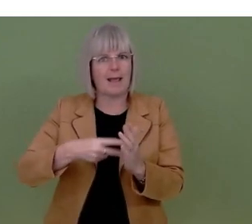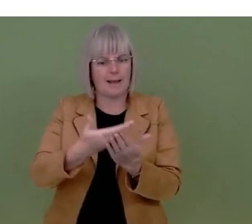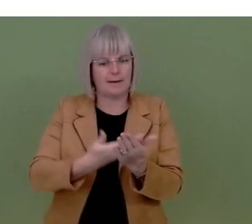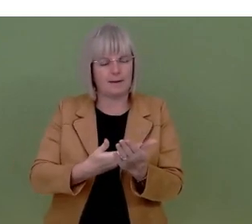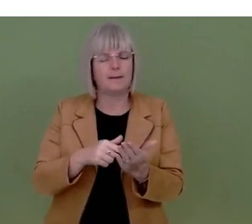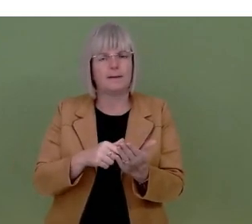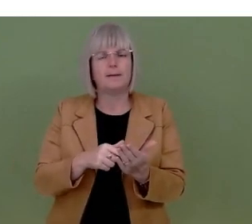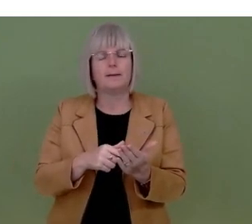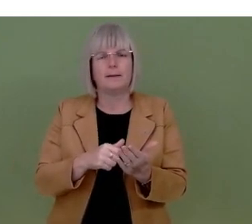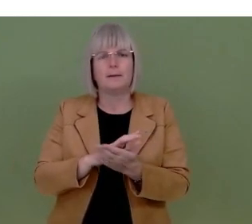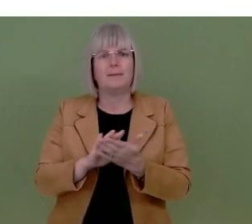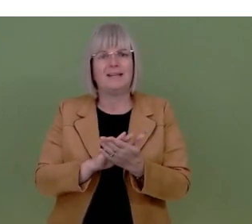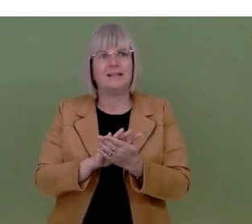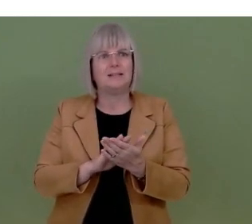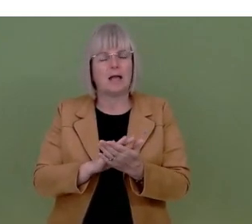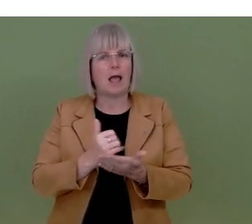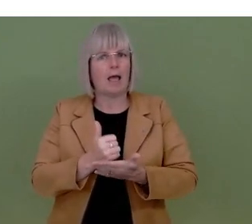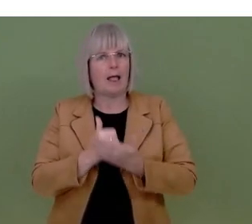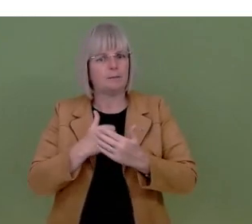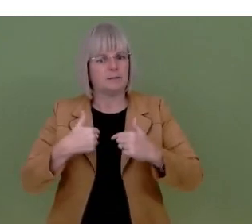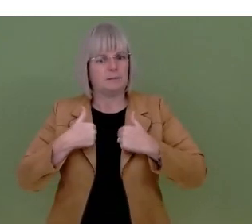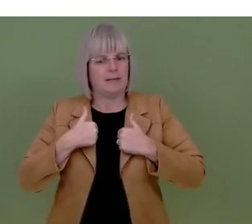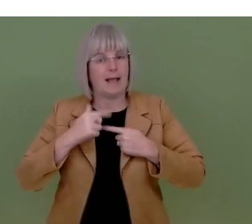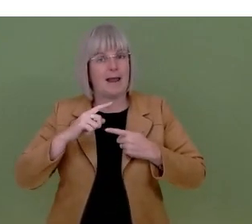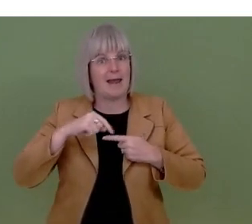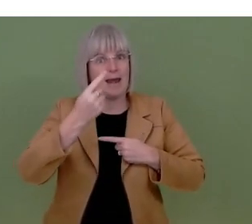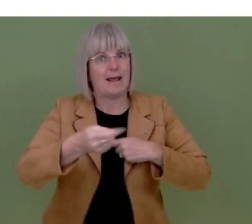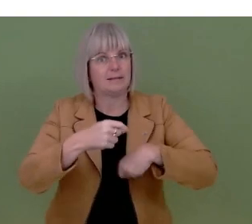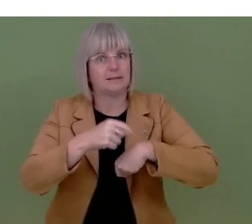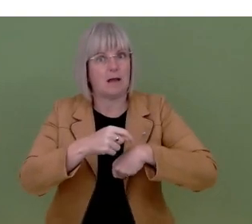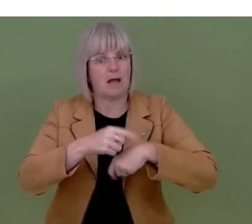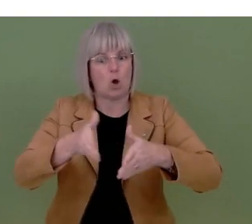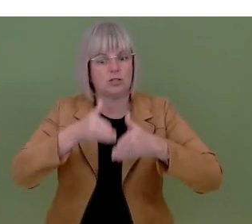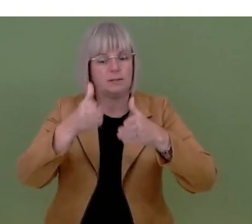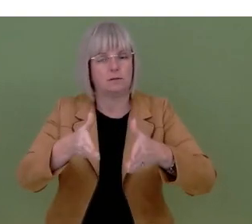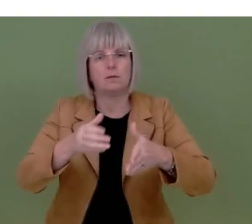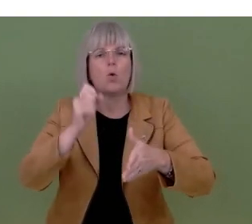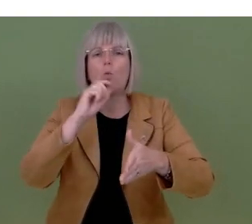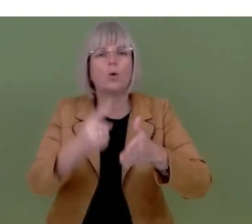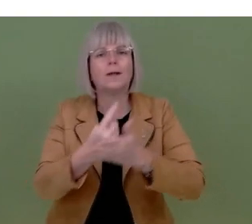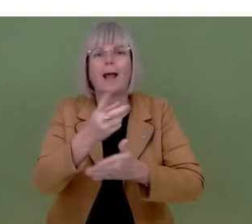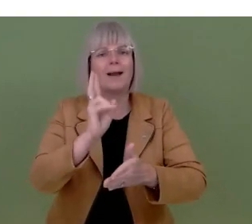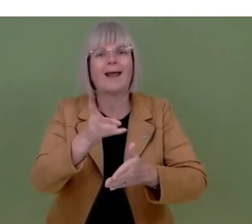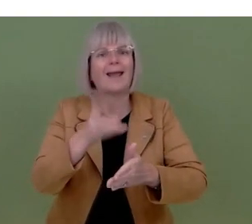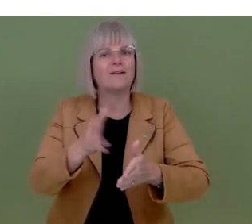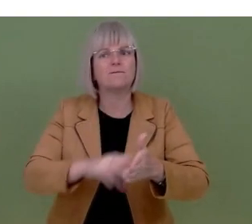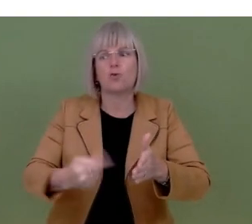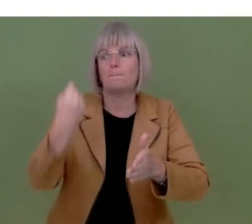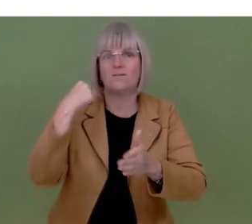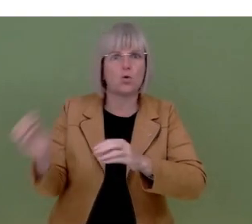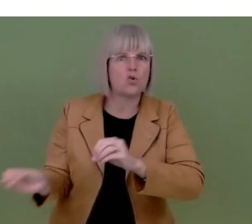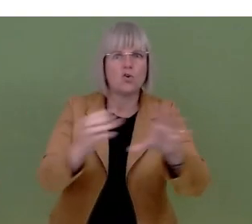hospital next time would not be what had happened on the earlier occasion, because this planning had been in place.